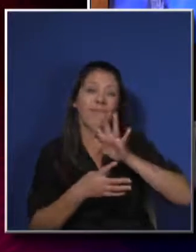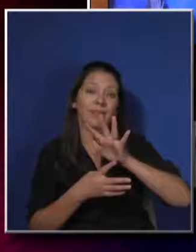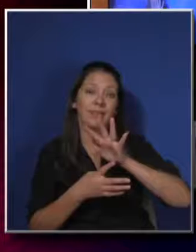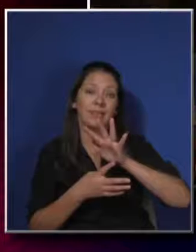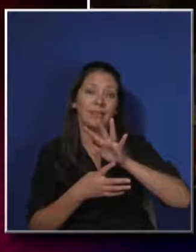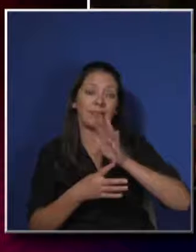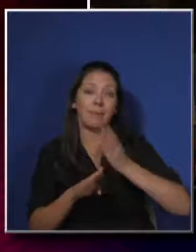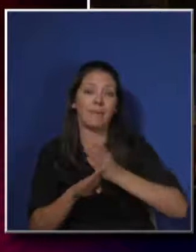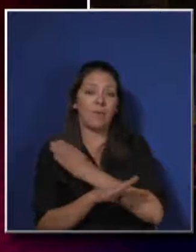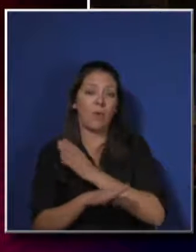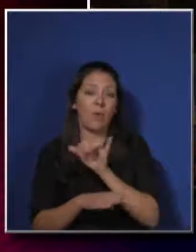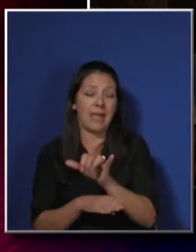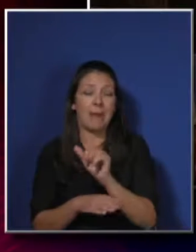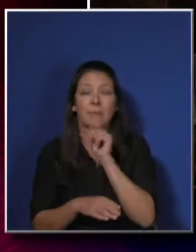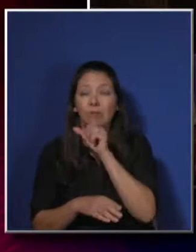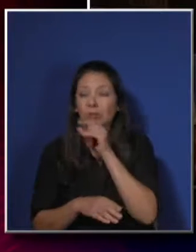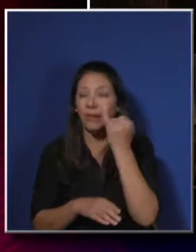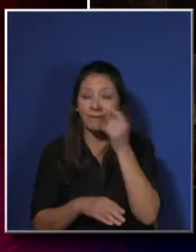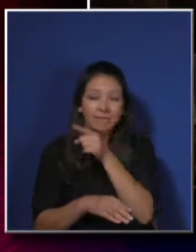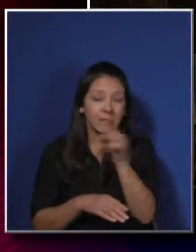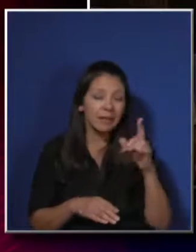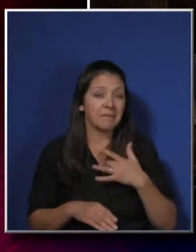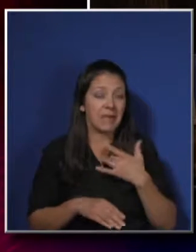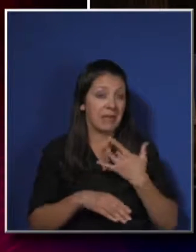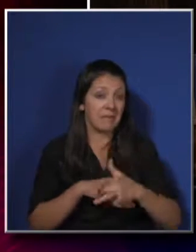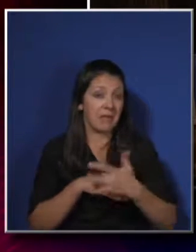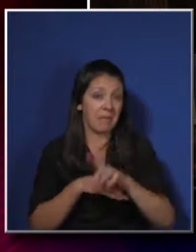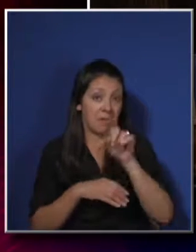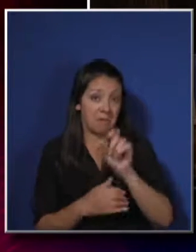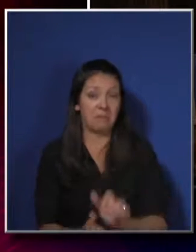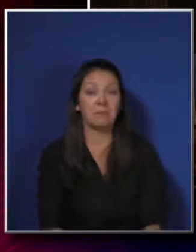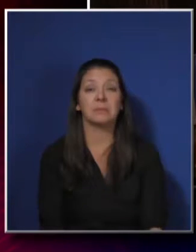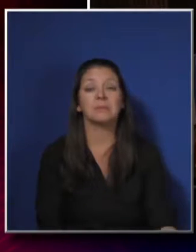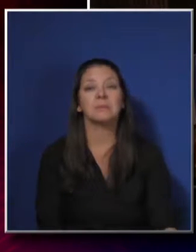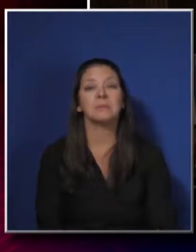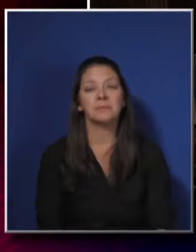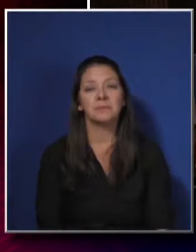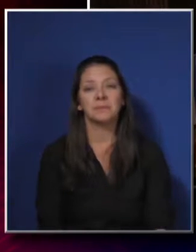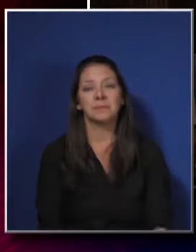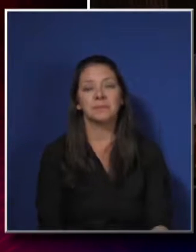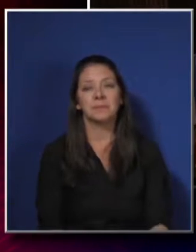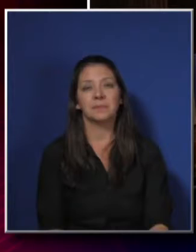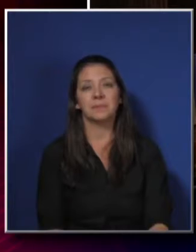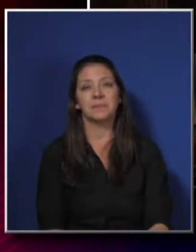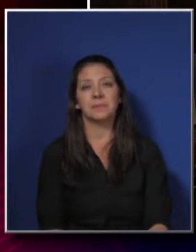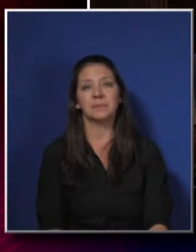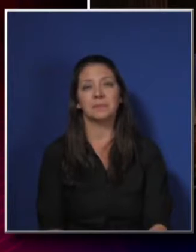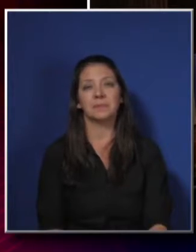I'm not sure if that's available for people.